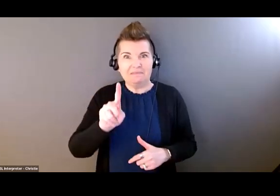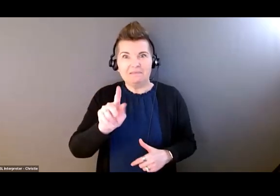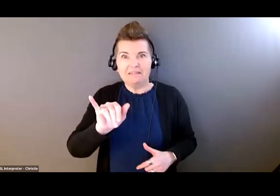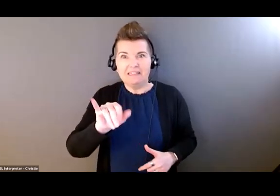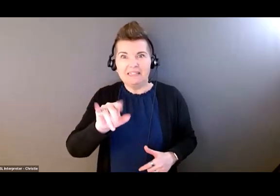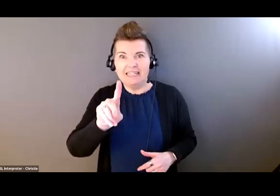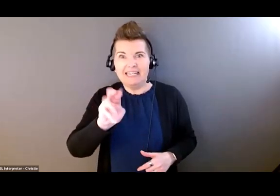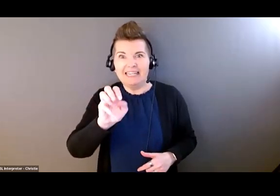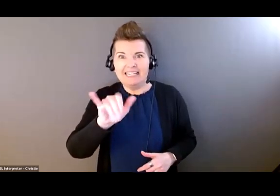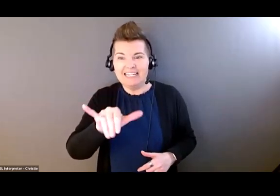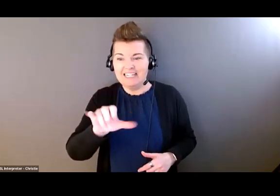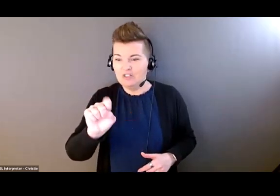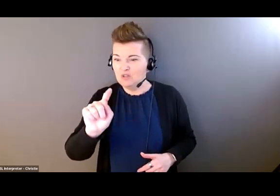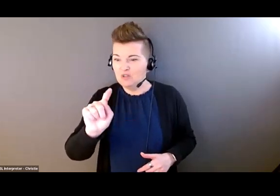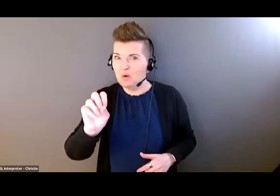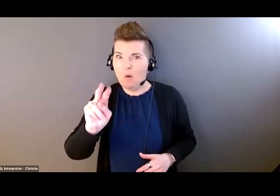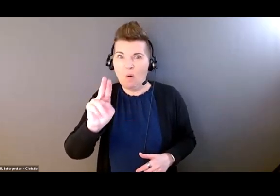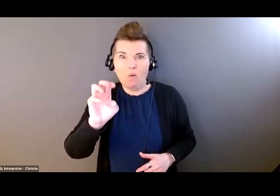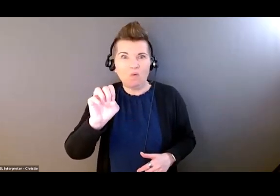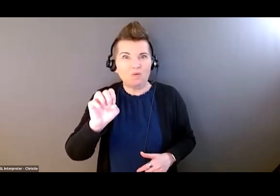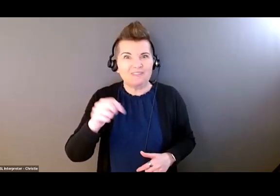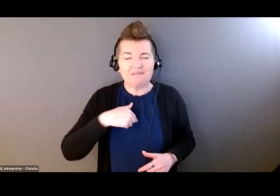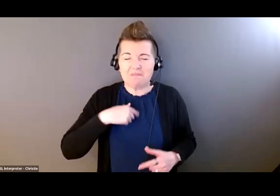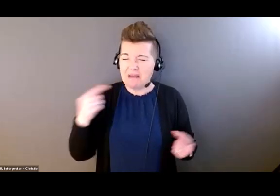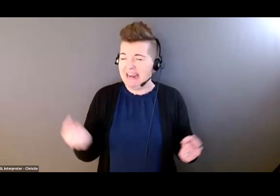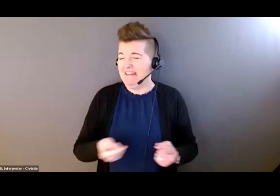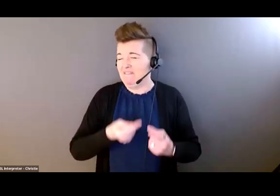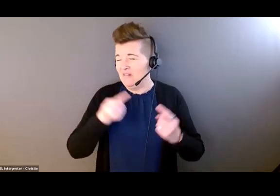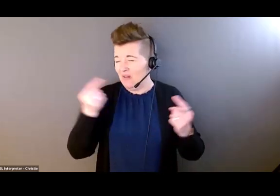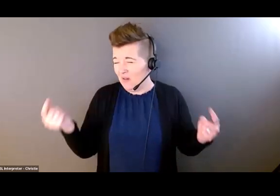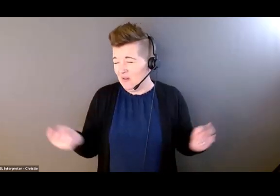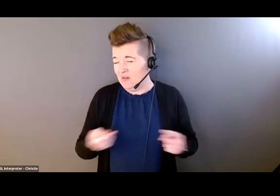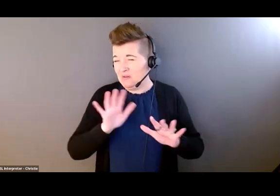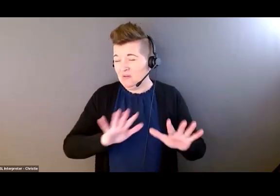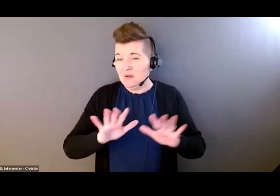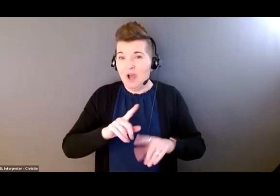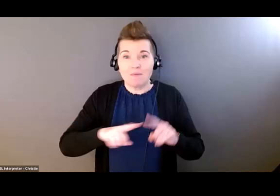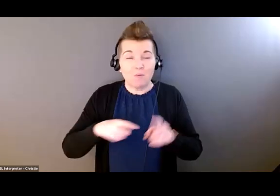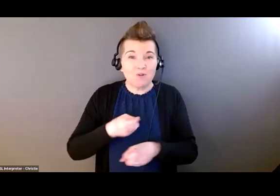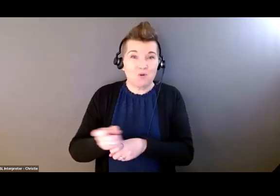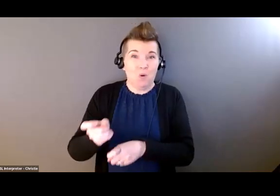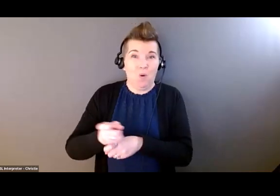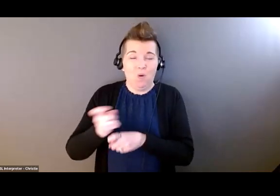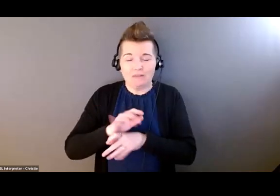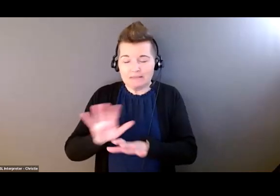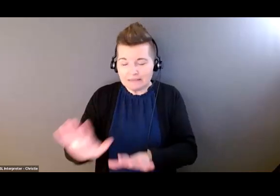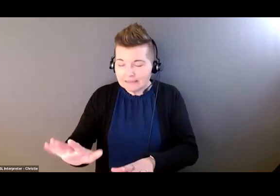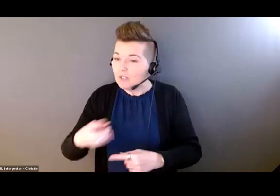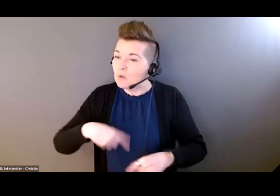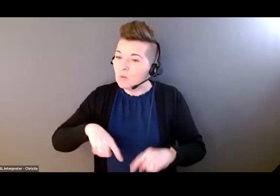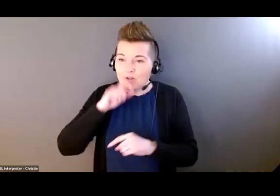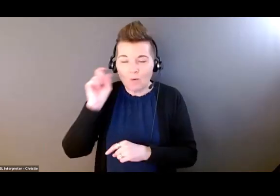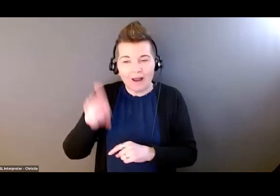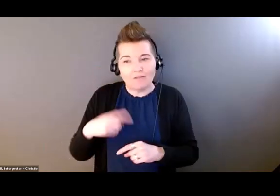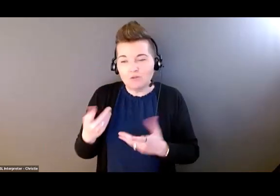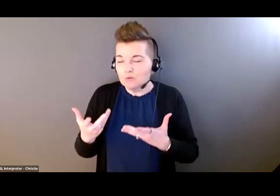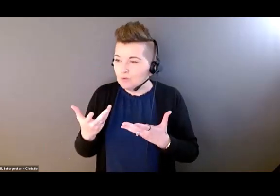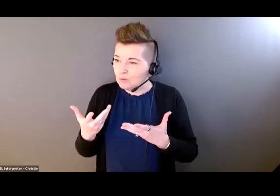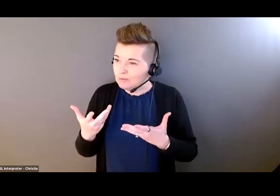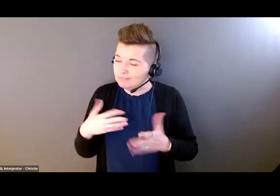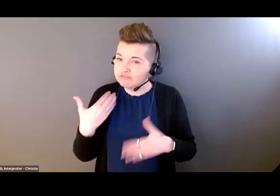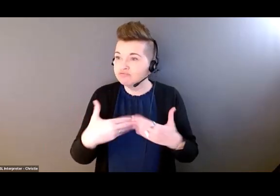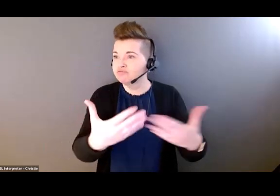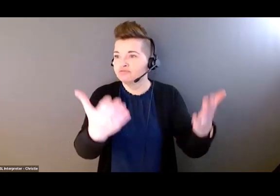was barriers in place the minute that they walked through the doors, right? And so if you were somebody who came and were